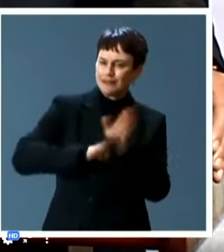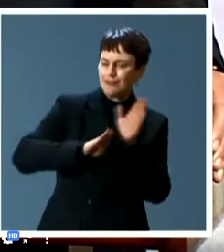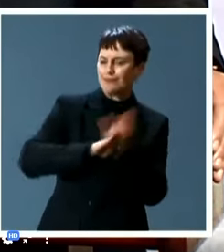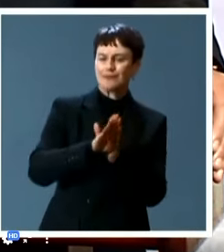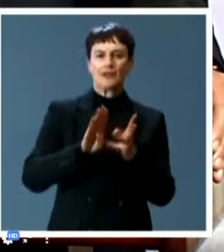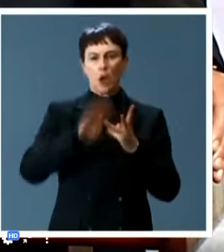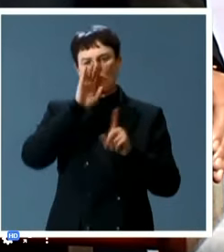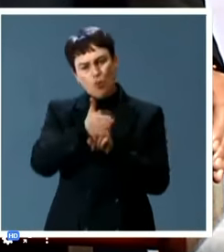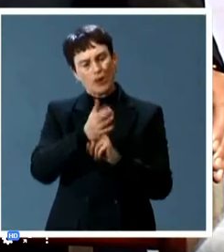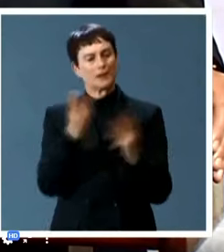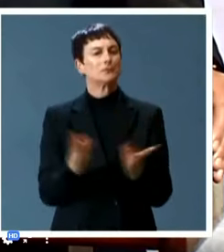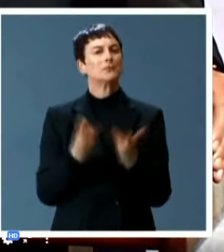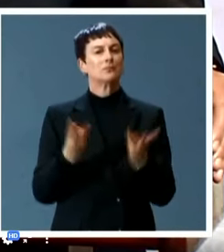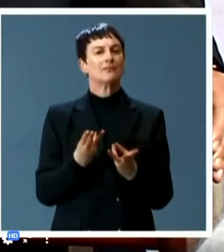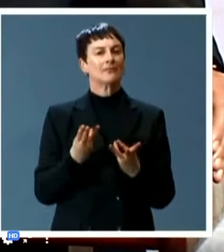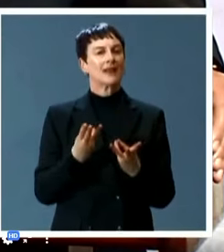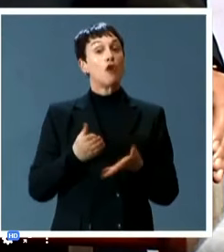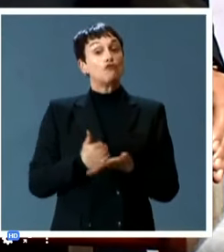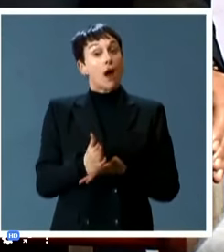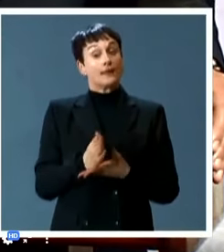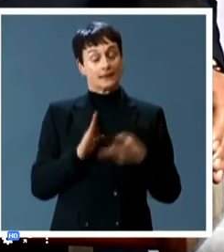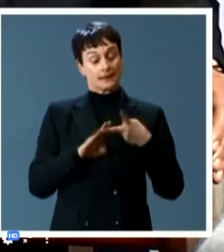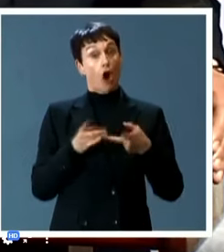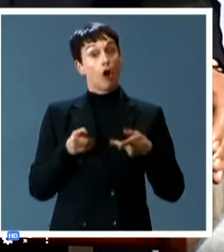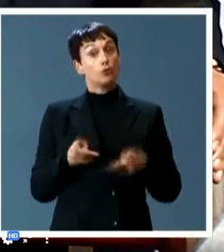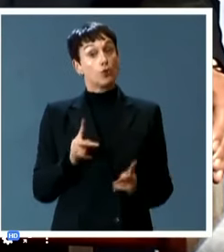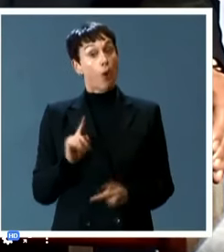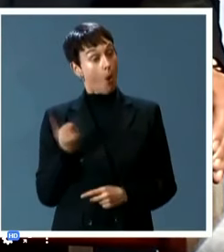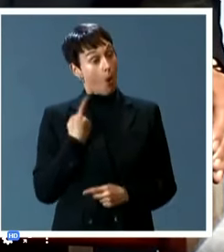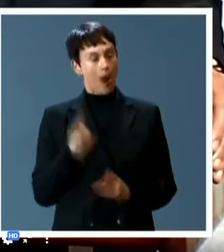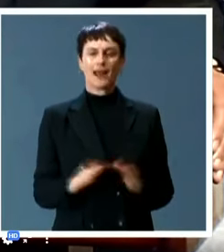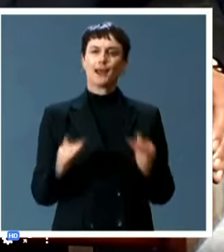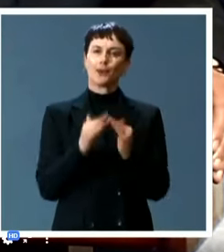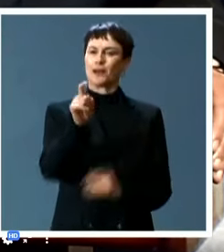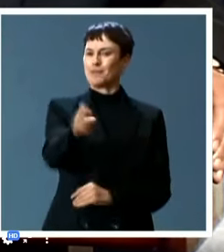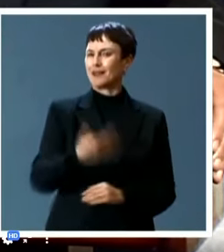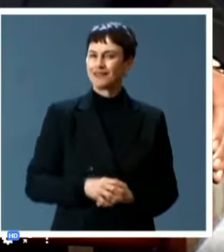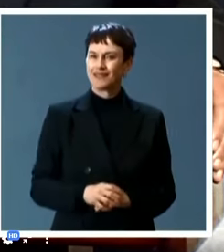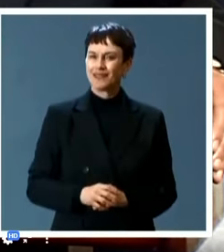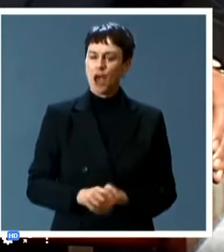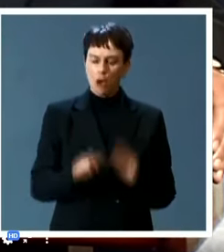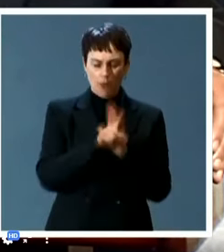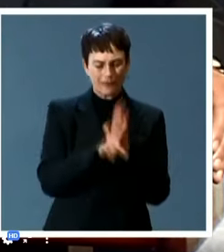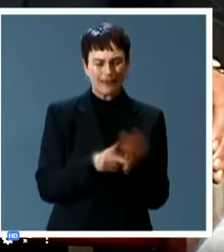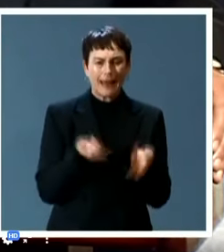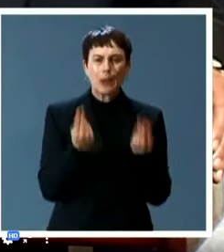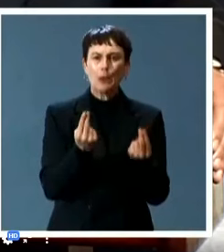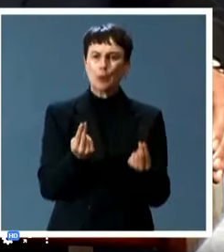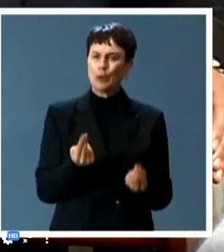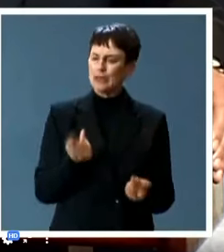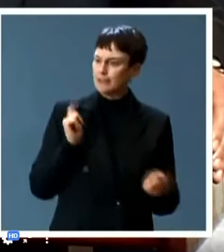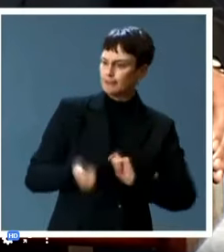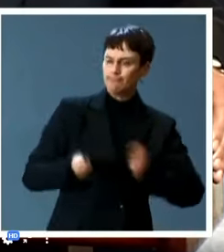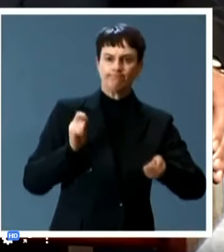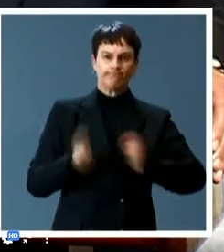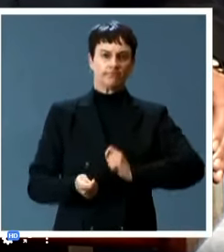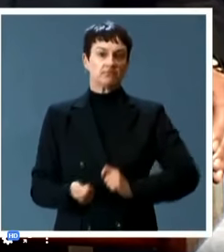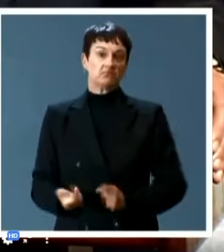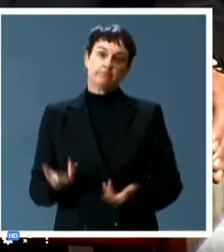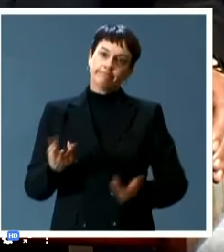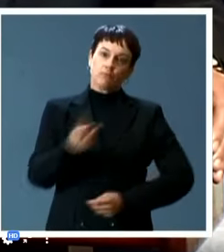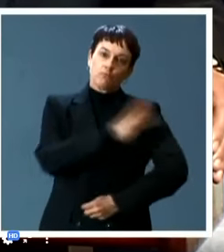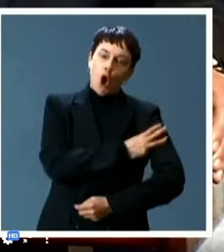equal rights and opportunities for all. Labor market policies, combined with constructive dialogue between employers and labor